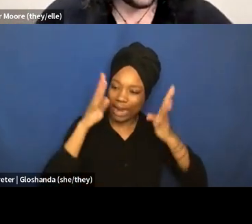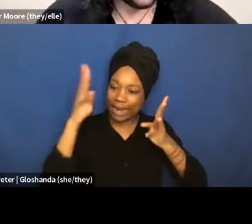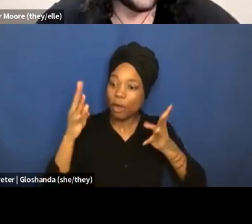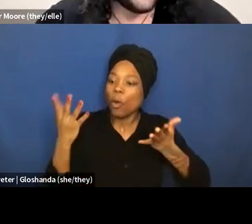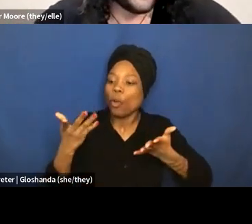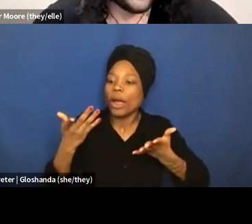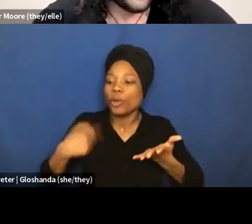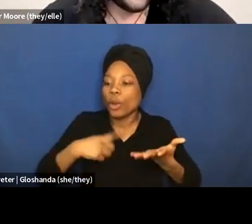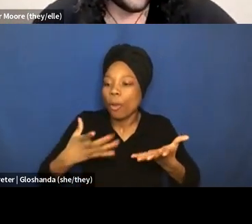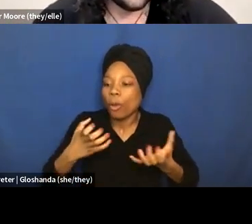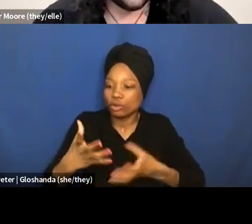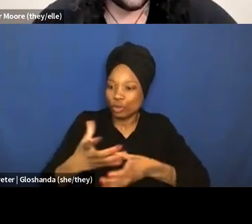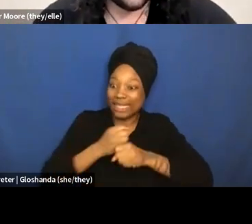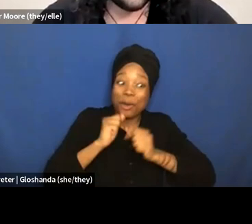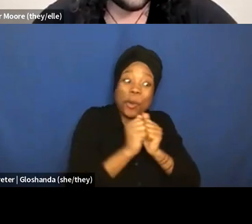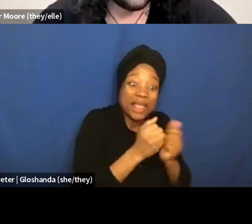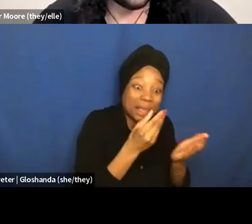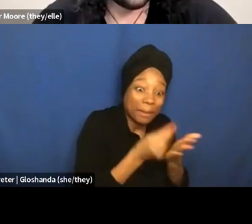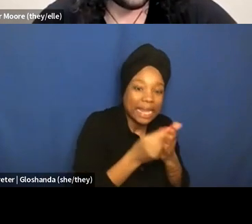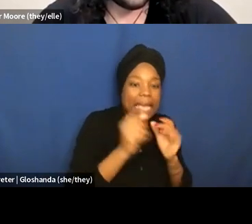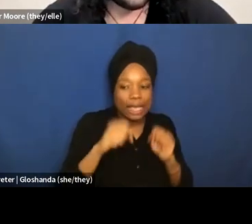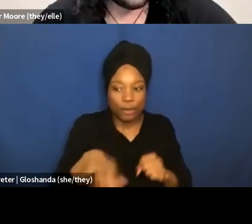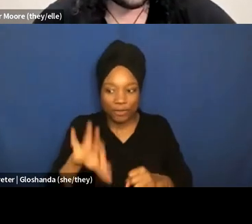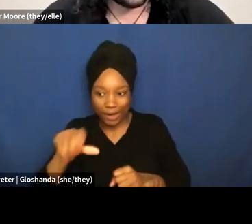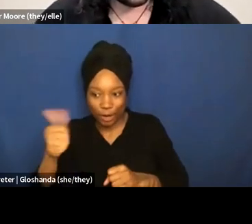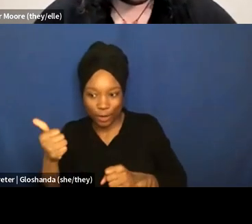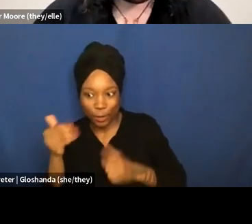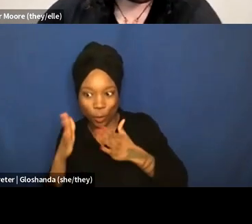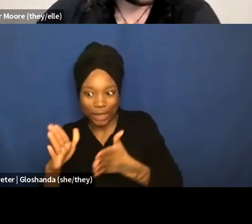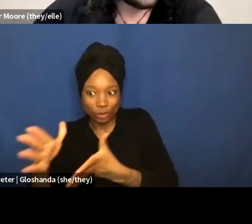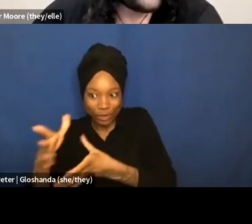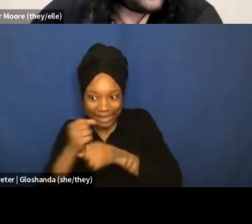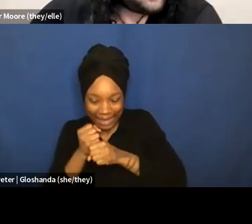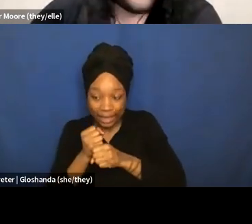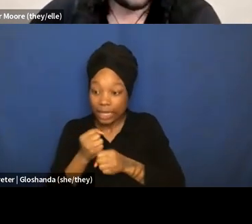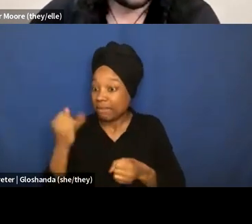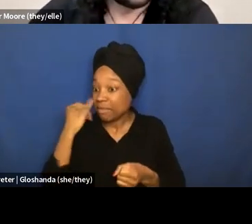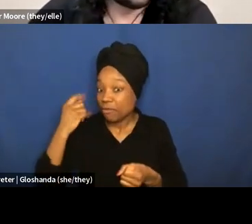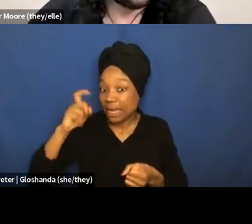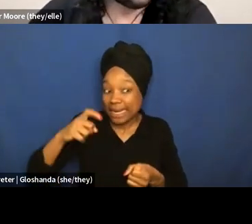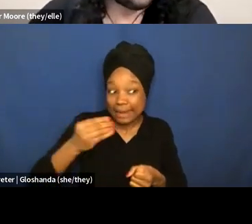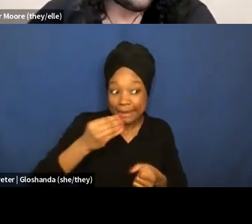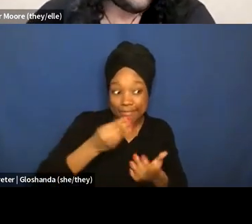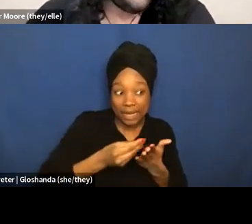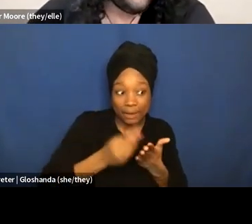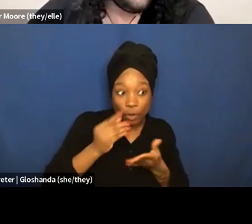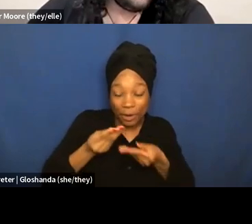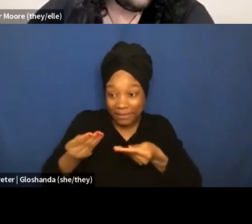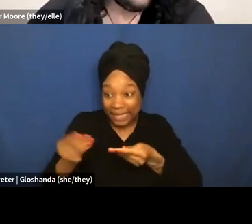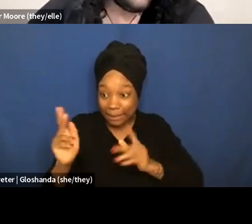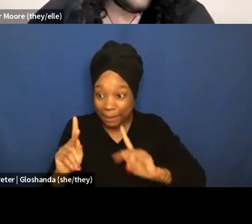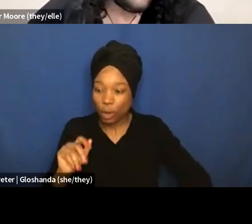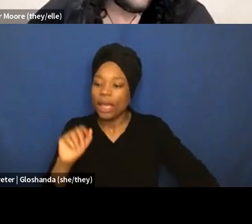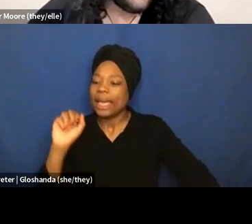money and can we get them another way? So if we're looking for money to feed people, can we just cut the middleman of money and feed people